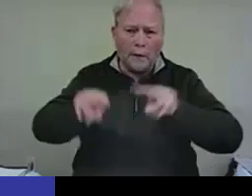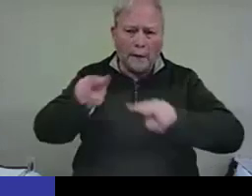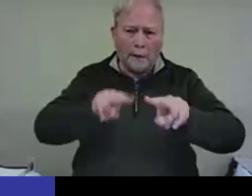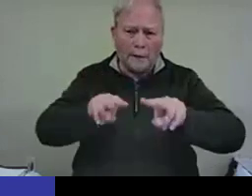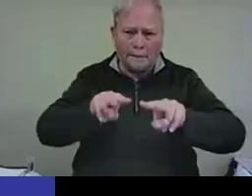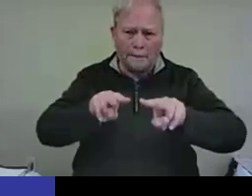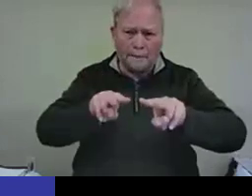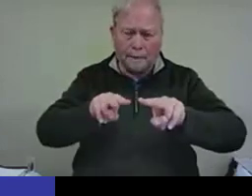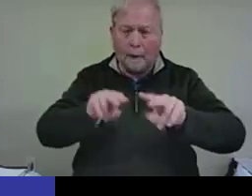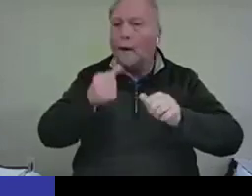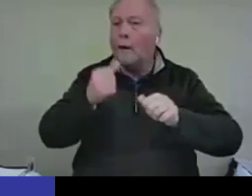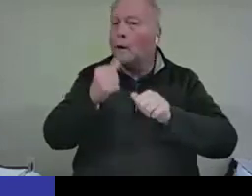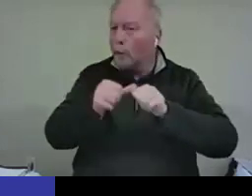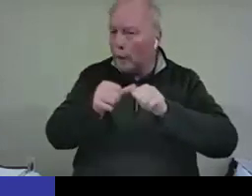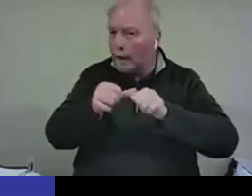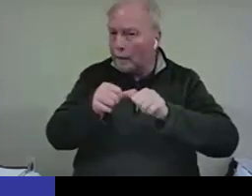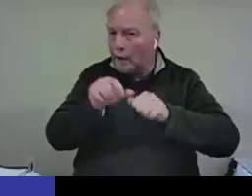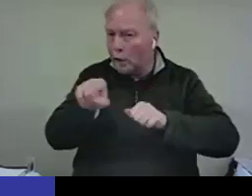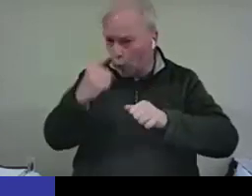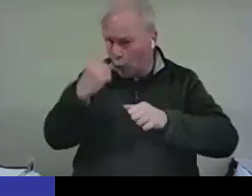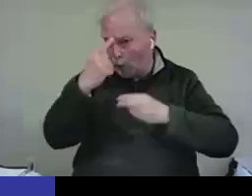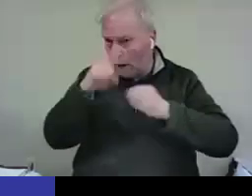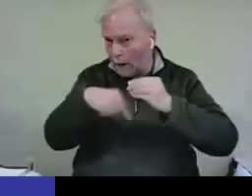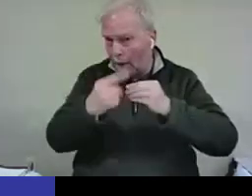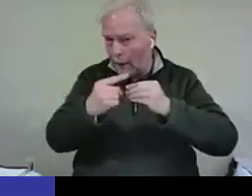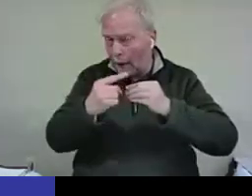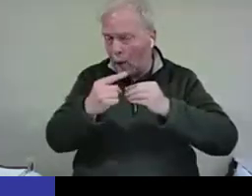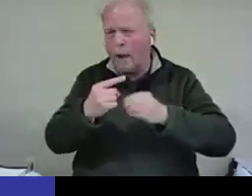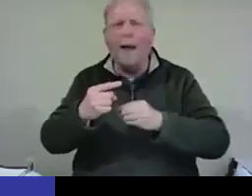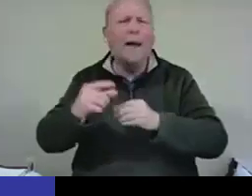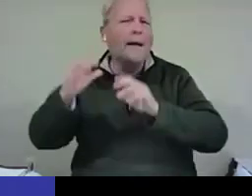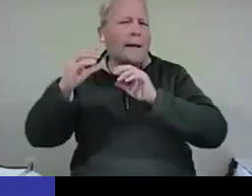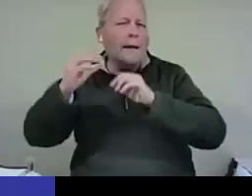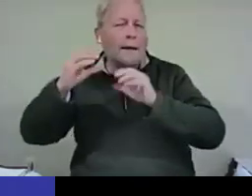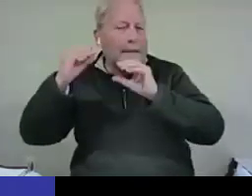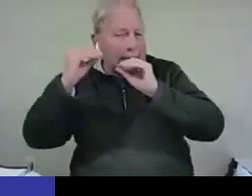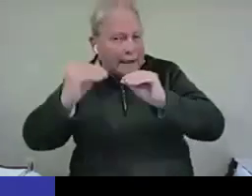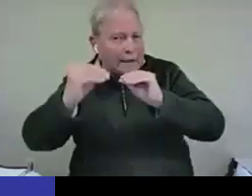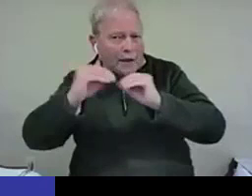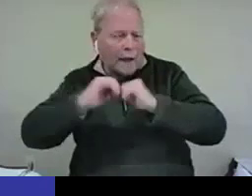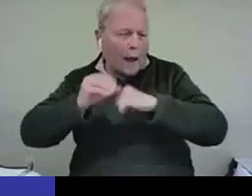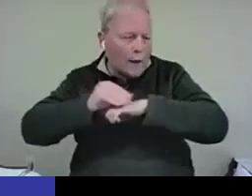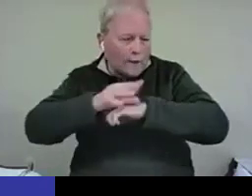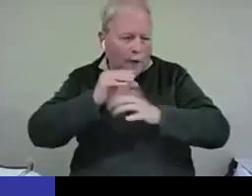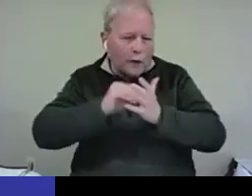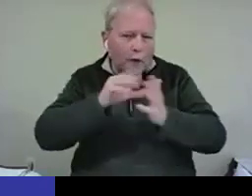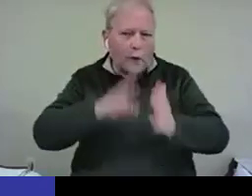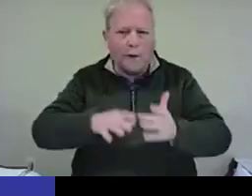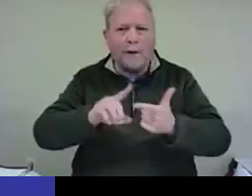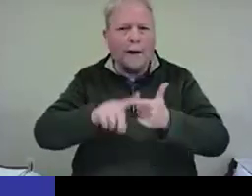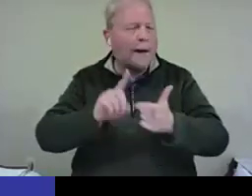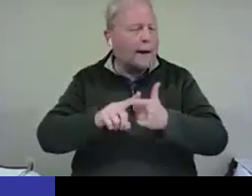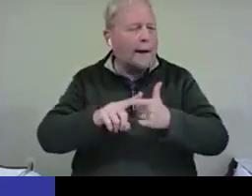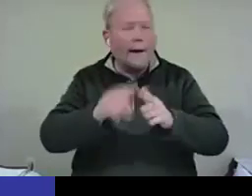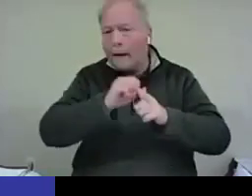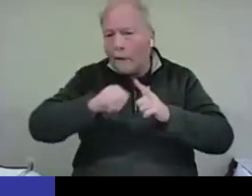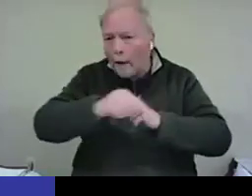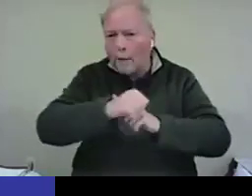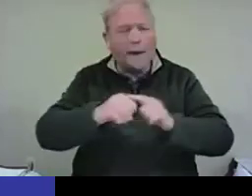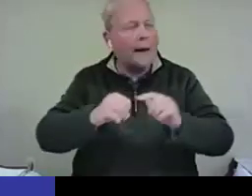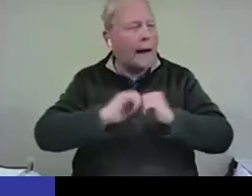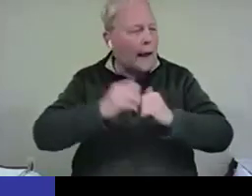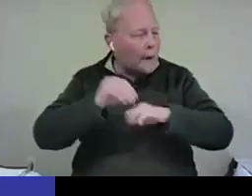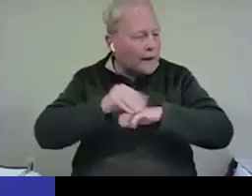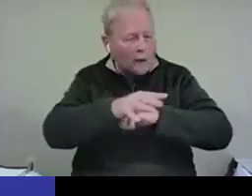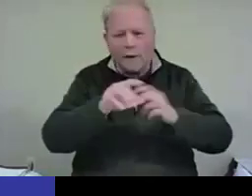you are taking into consideration the impact of the instruction, the curriculum, environment. relationships, and other ecological factors on a